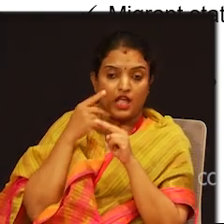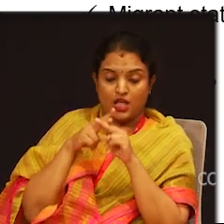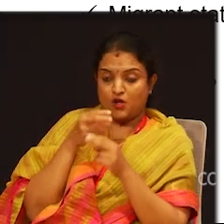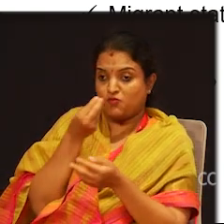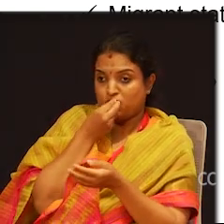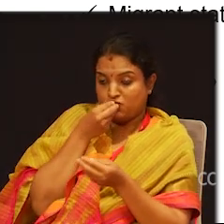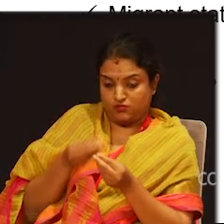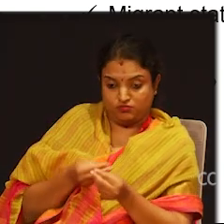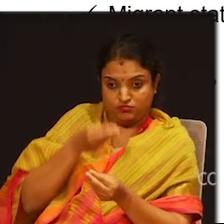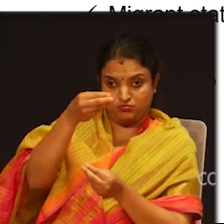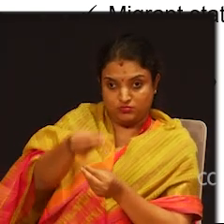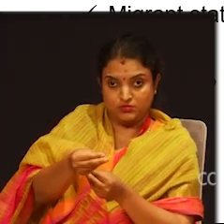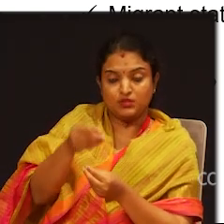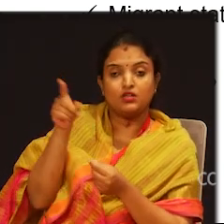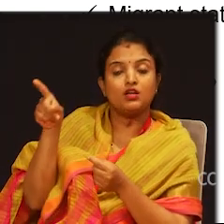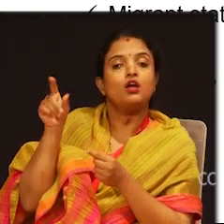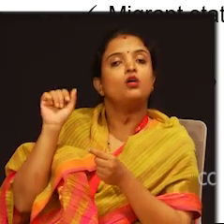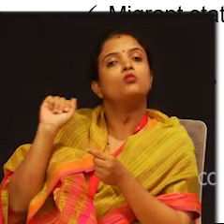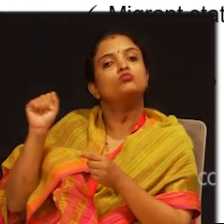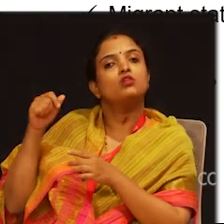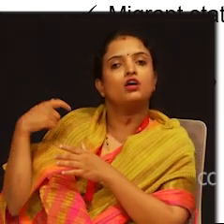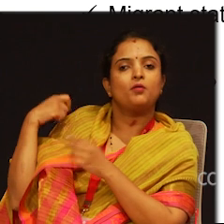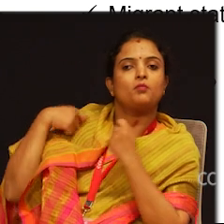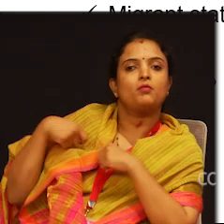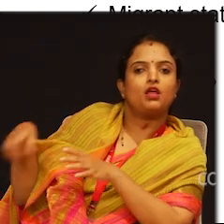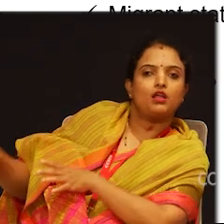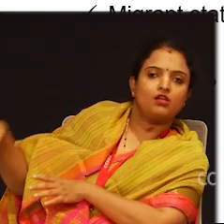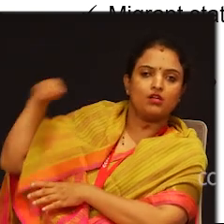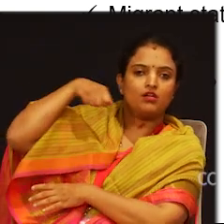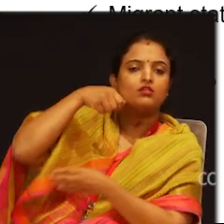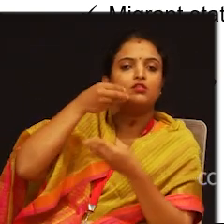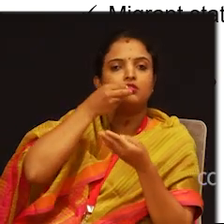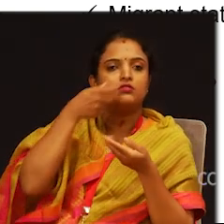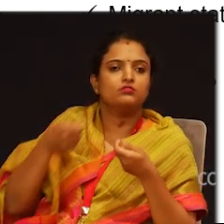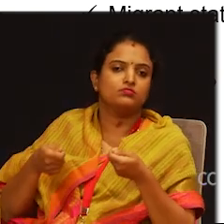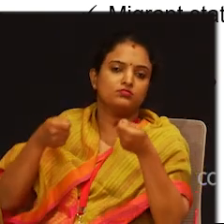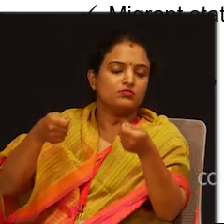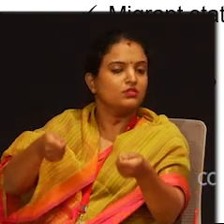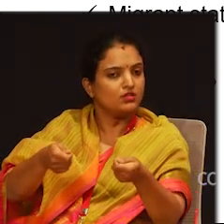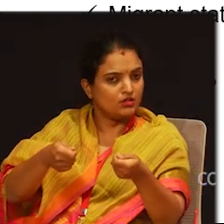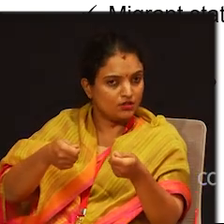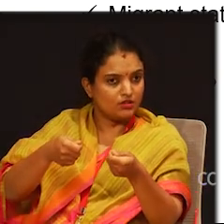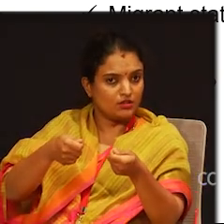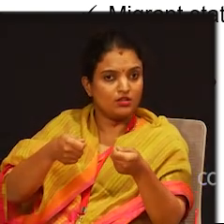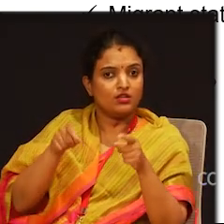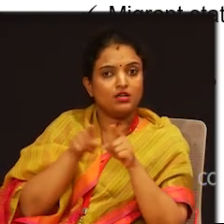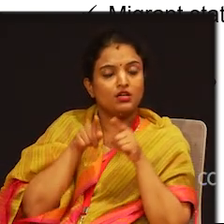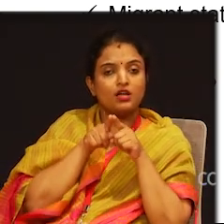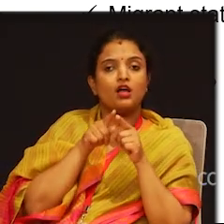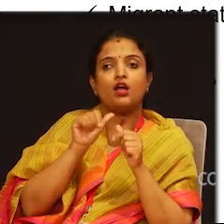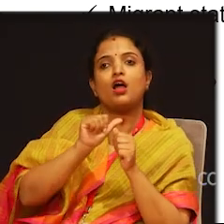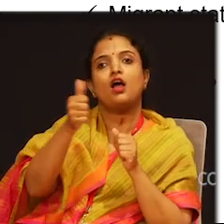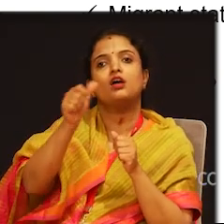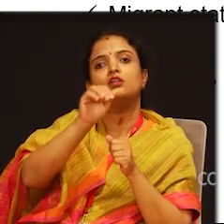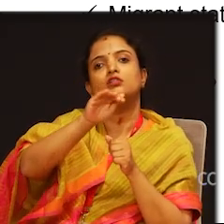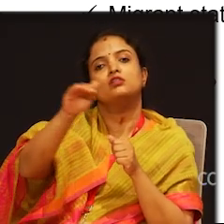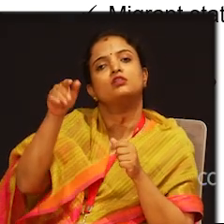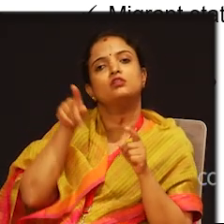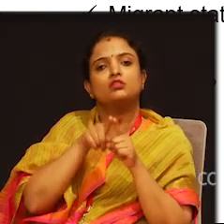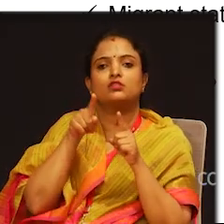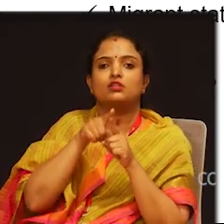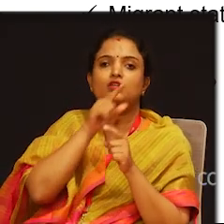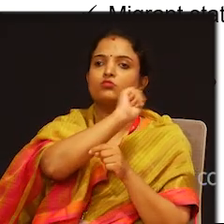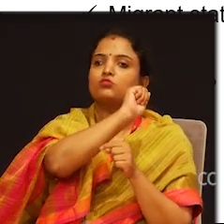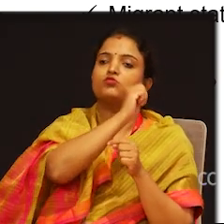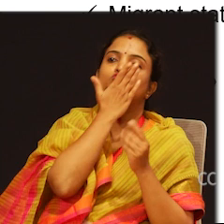be distributed, he will have to pull that plate out to get his serving, whereas other children will be eating